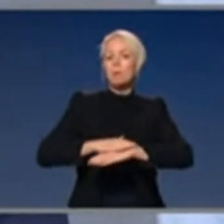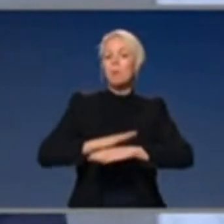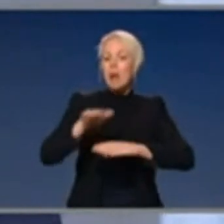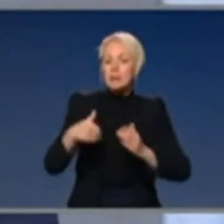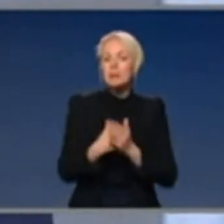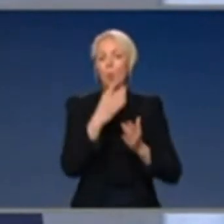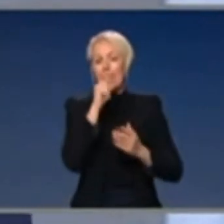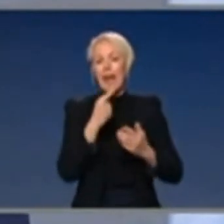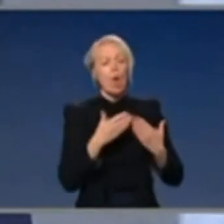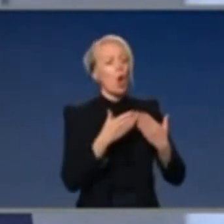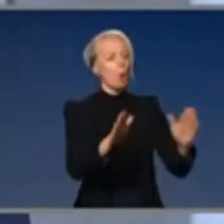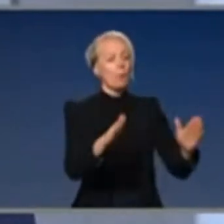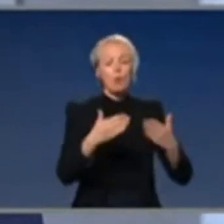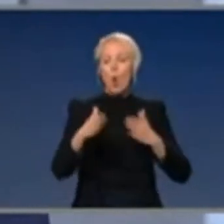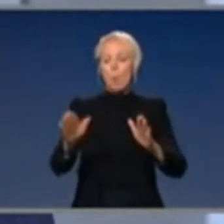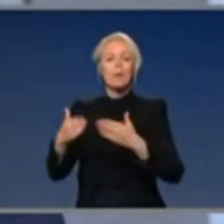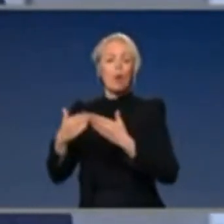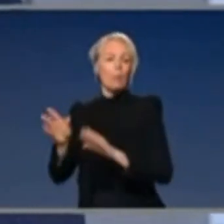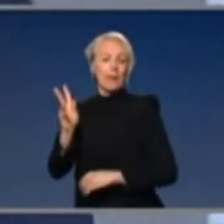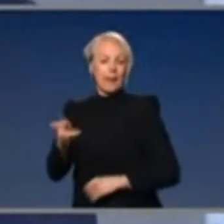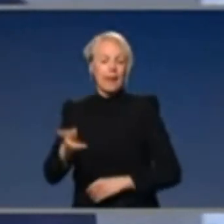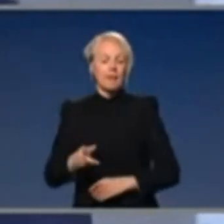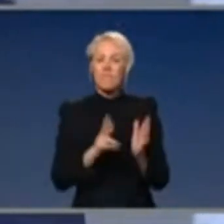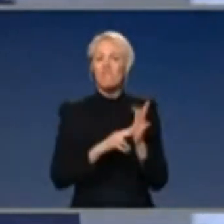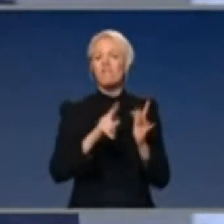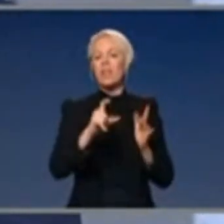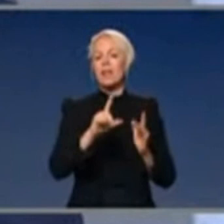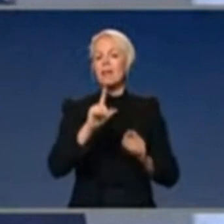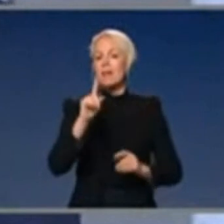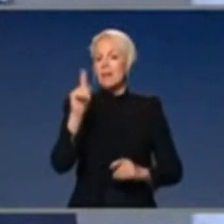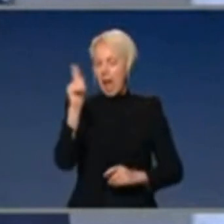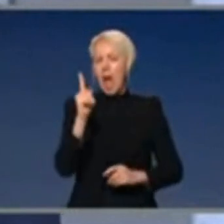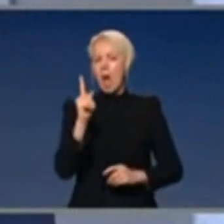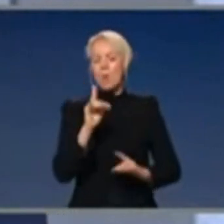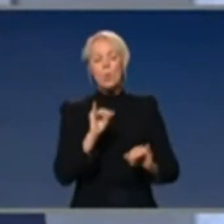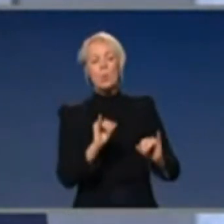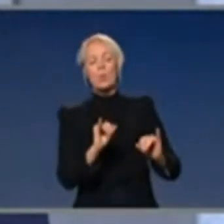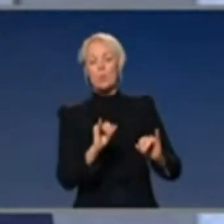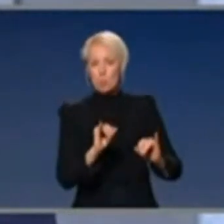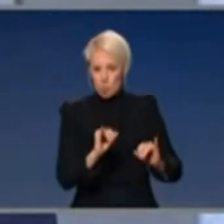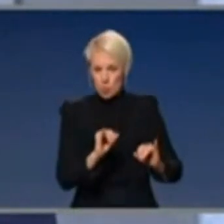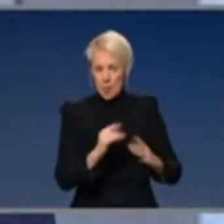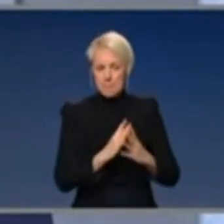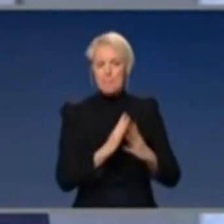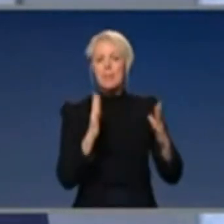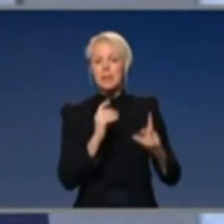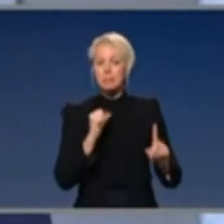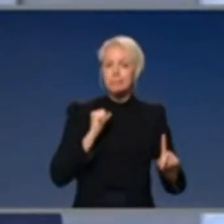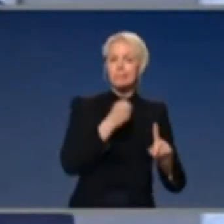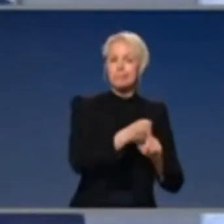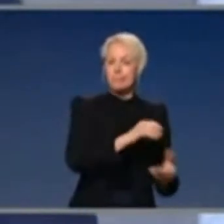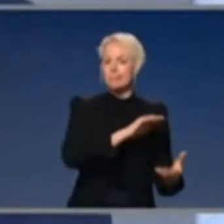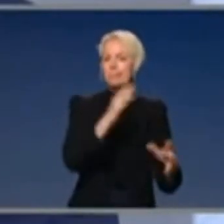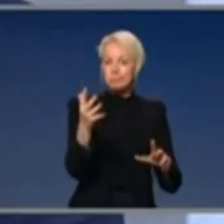for the Victorian economy, but as I indicated before, also for the national economy. And while the majority of those impacts are within Victoria, the supply